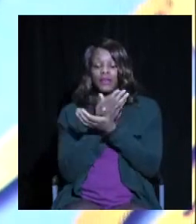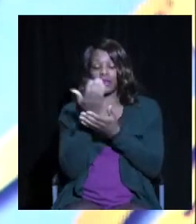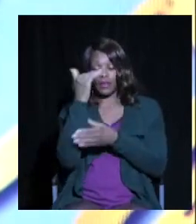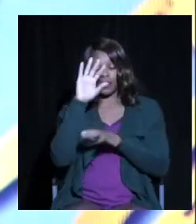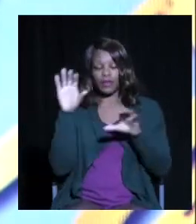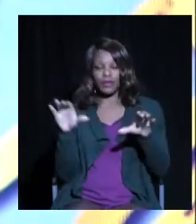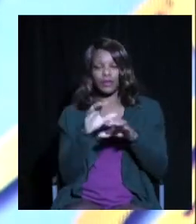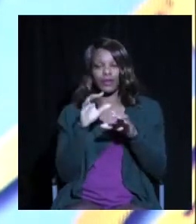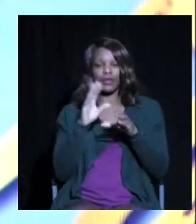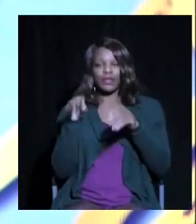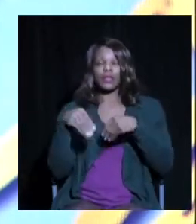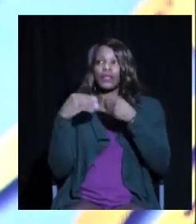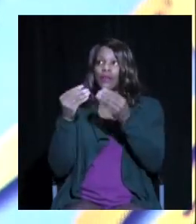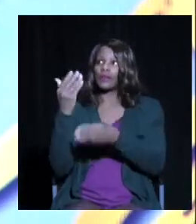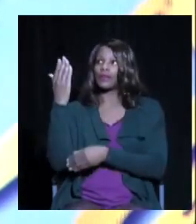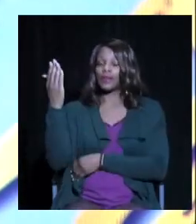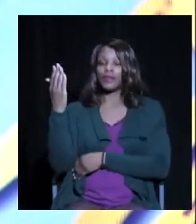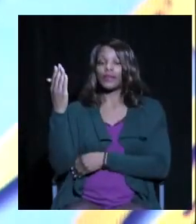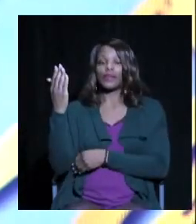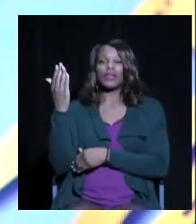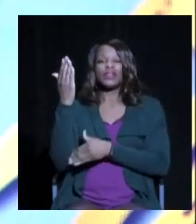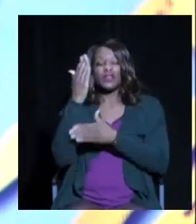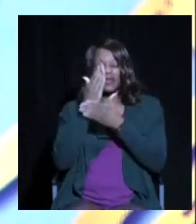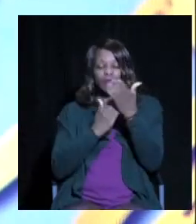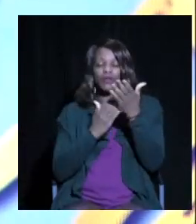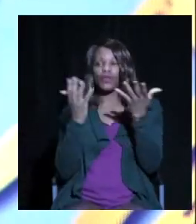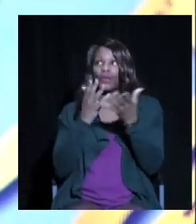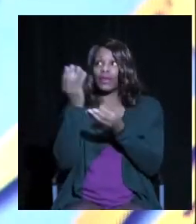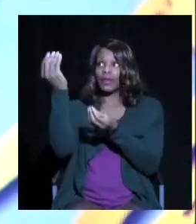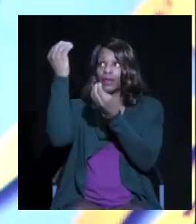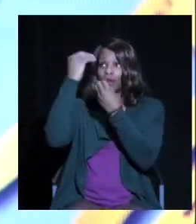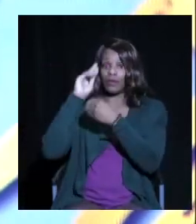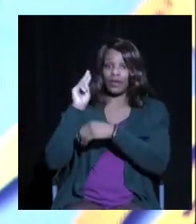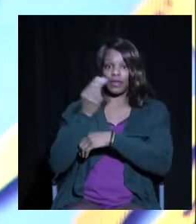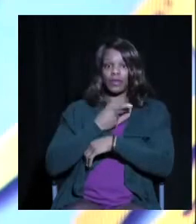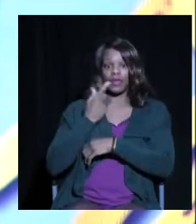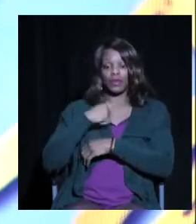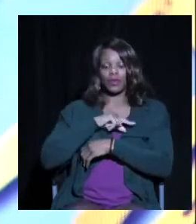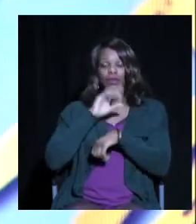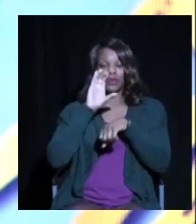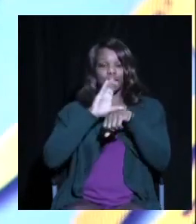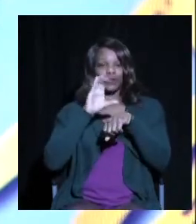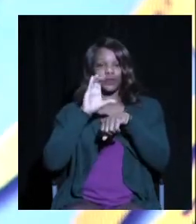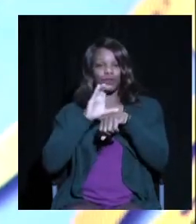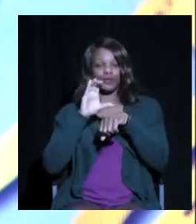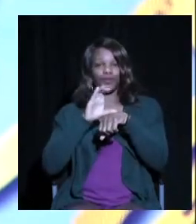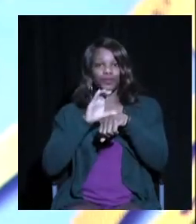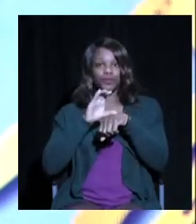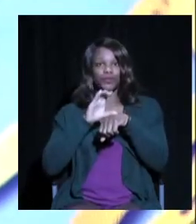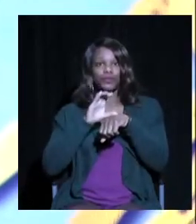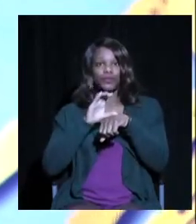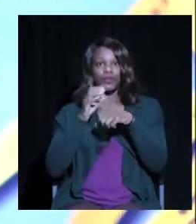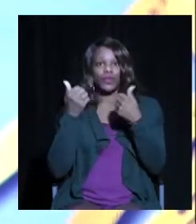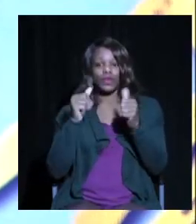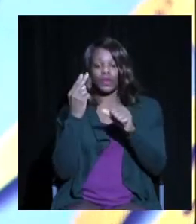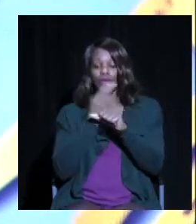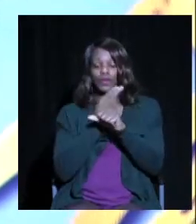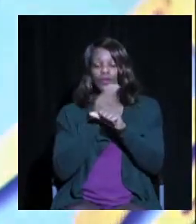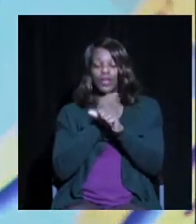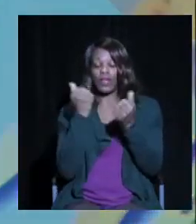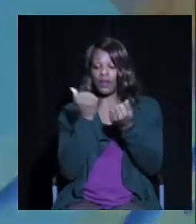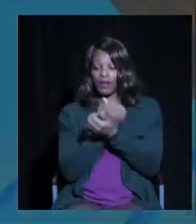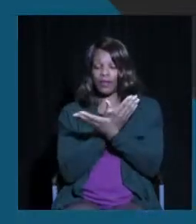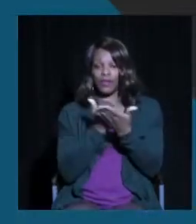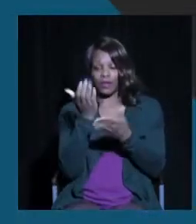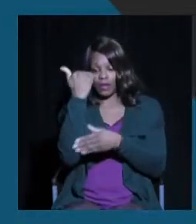by giving back to him some of what he has given to us. We as a church have sought to use every ounce of what God